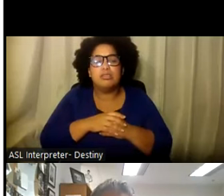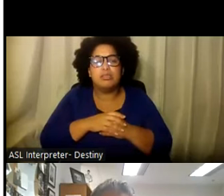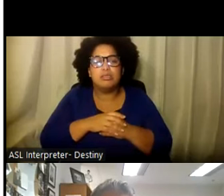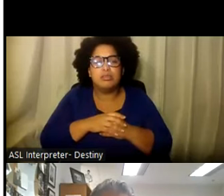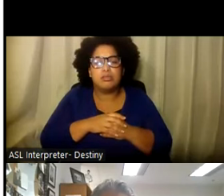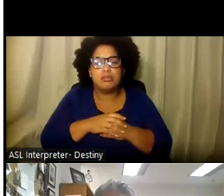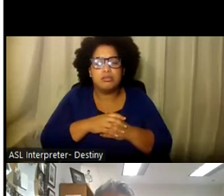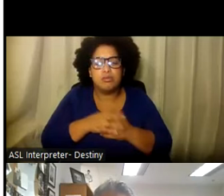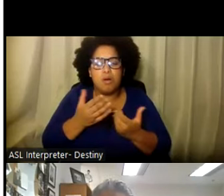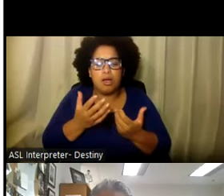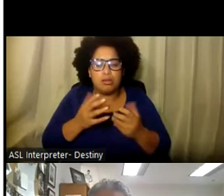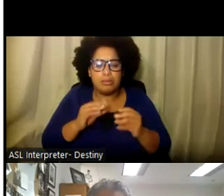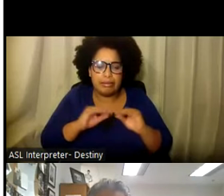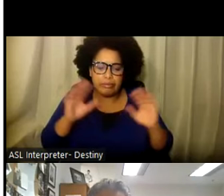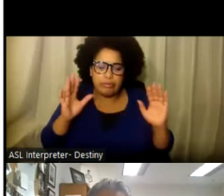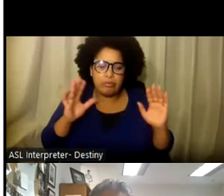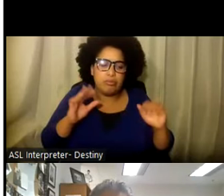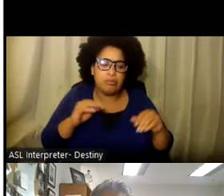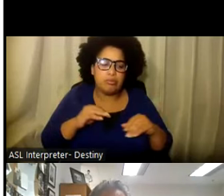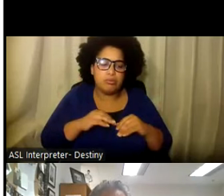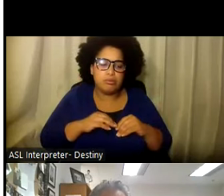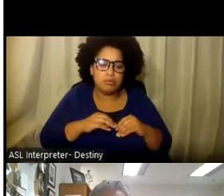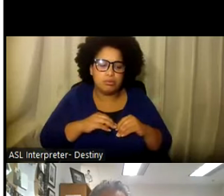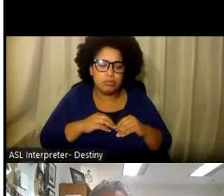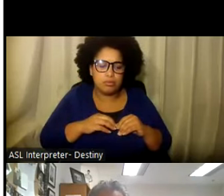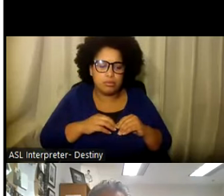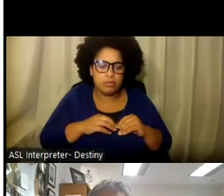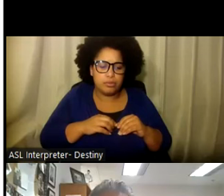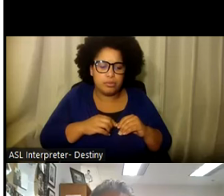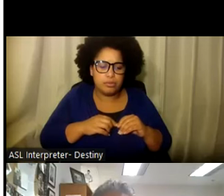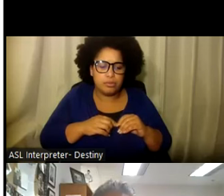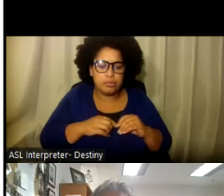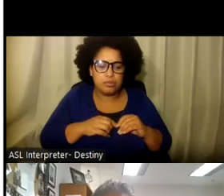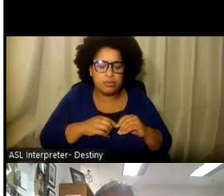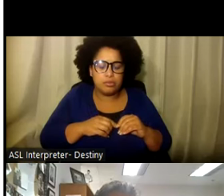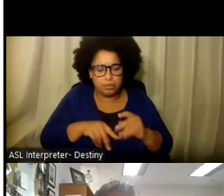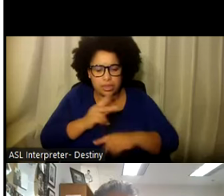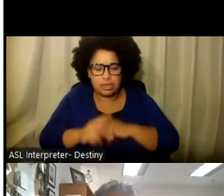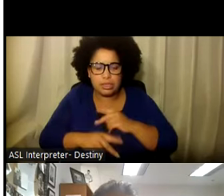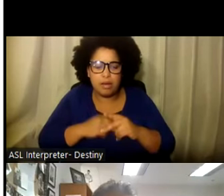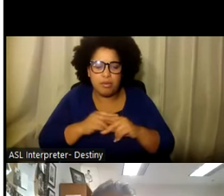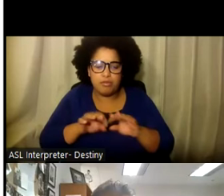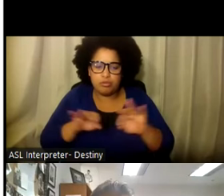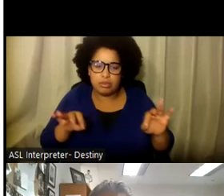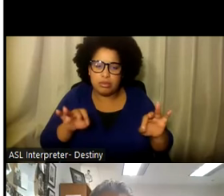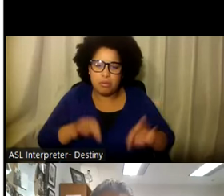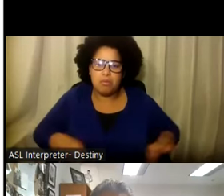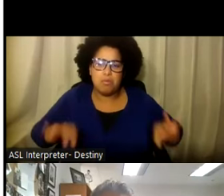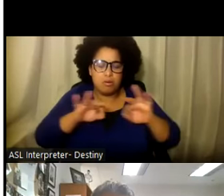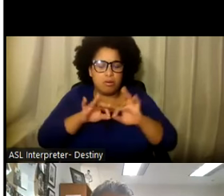We want to be really clear that it's for the types of degrees that are necessary. Most of the regional